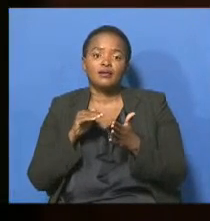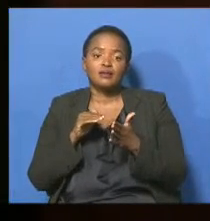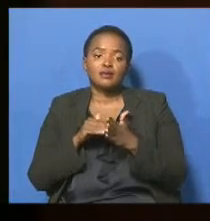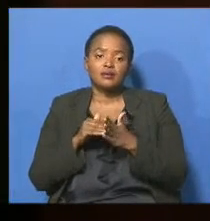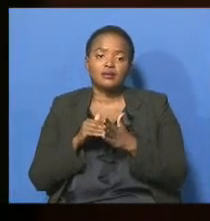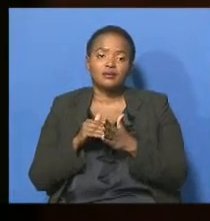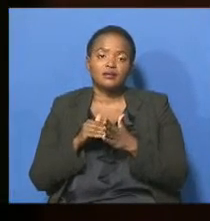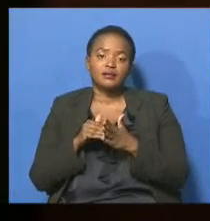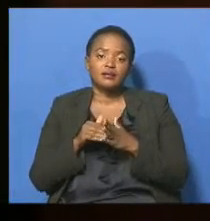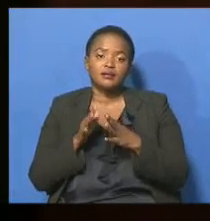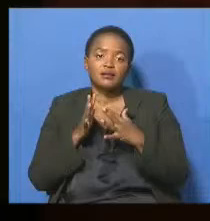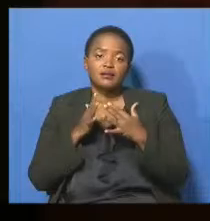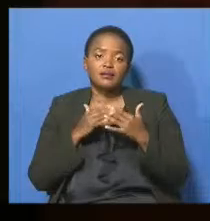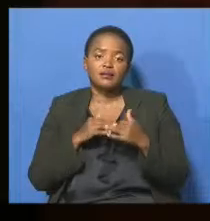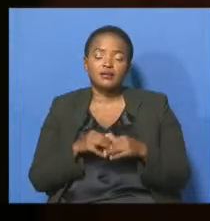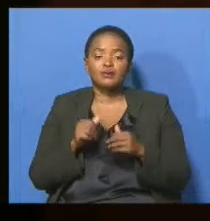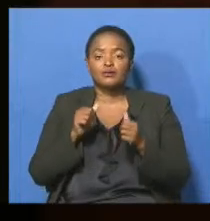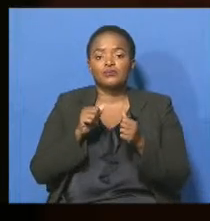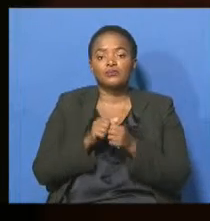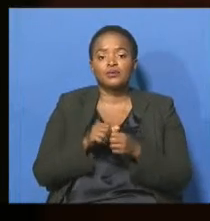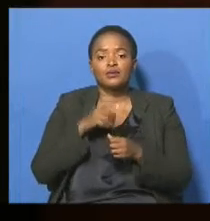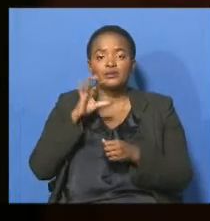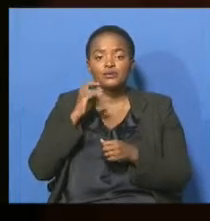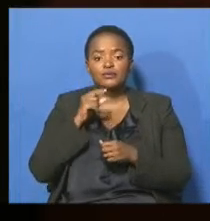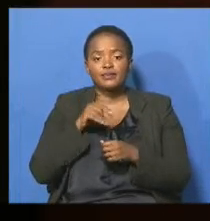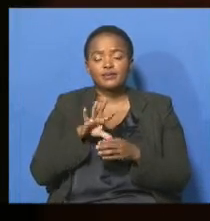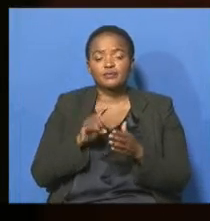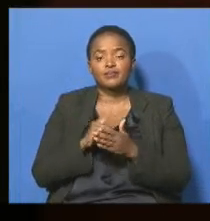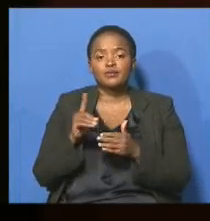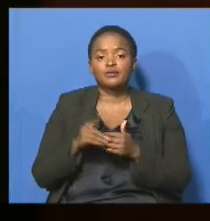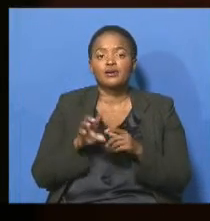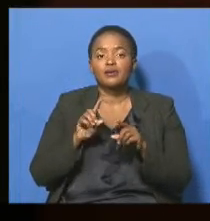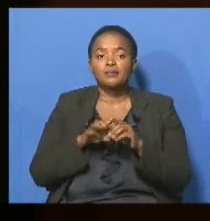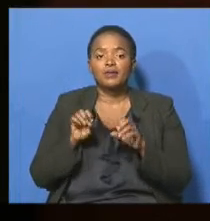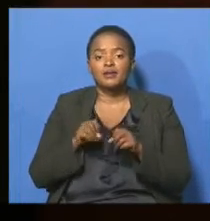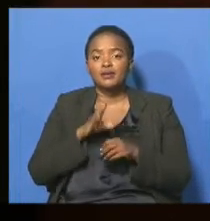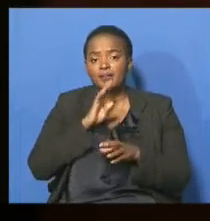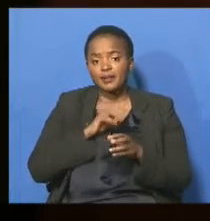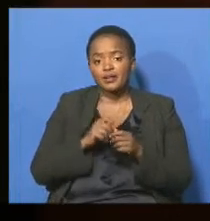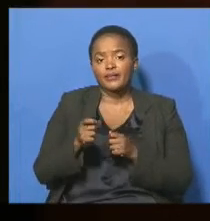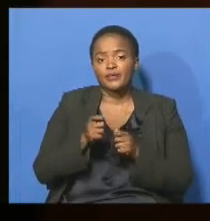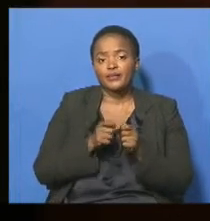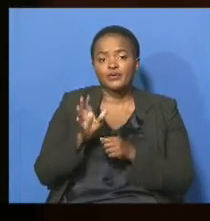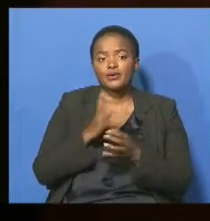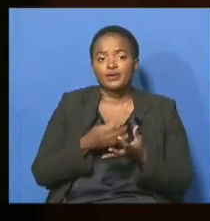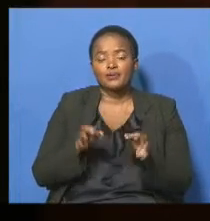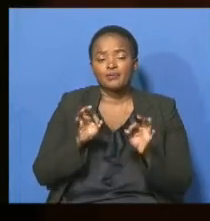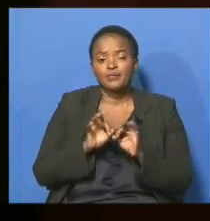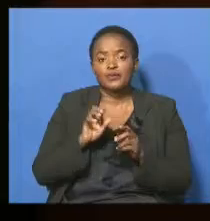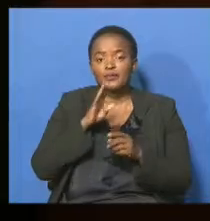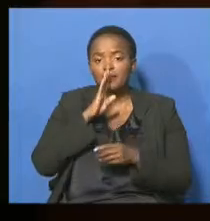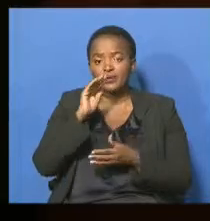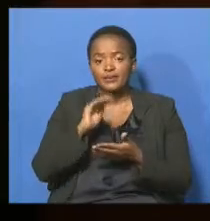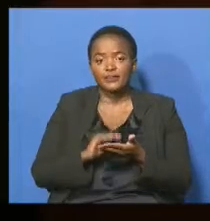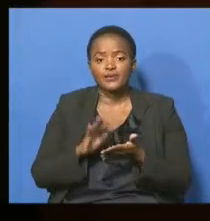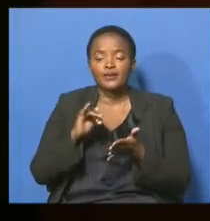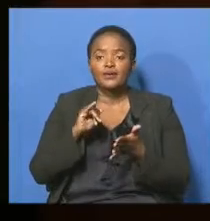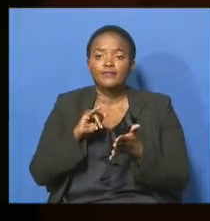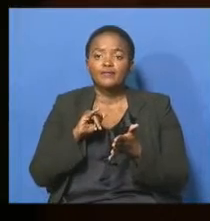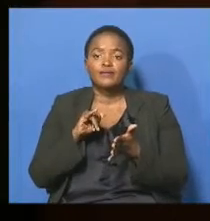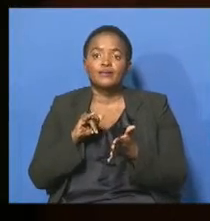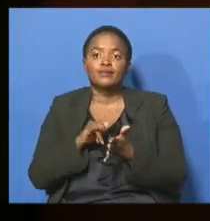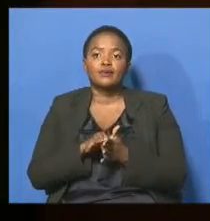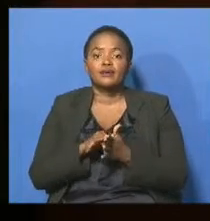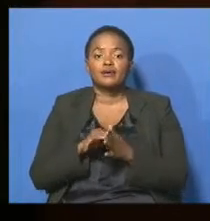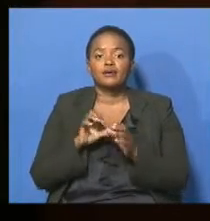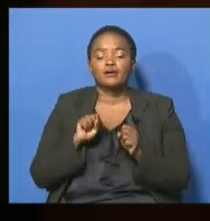endemic to the implementation of this program, but they can be managed and they have to be minimized so that